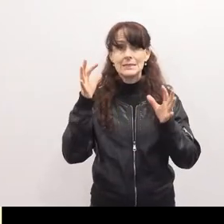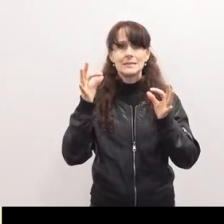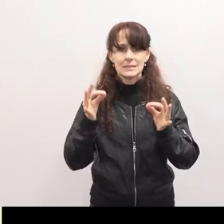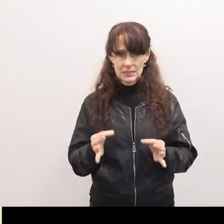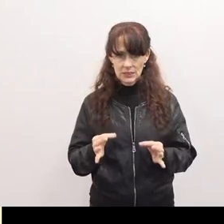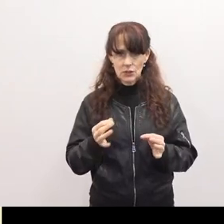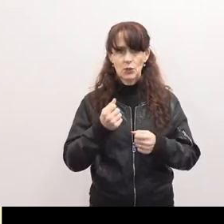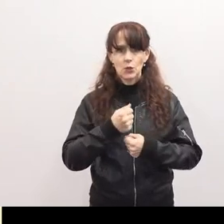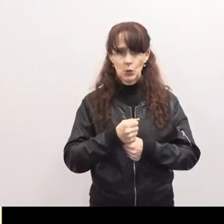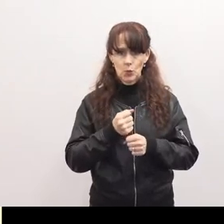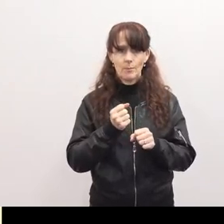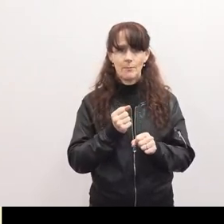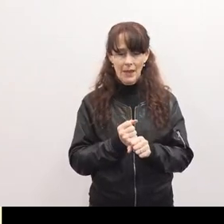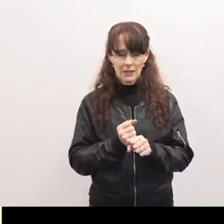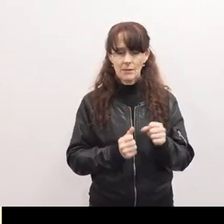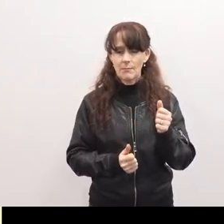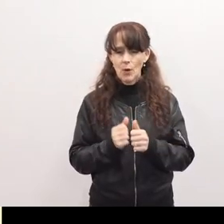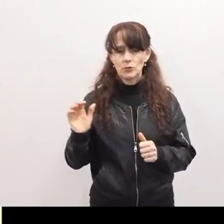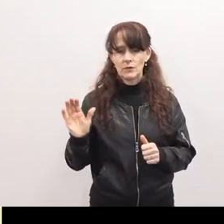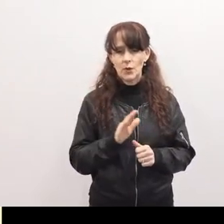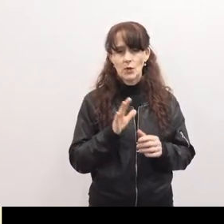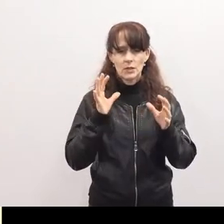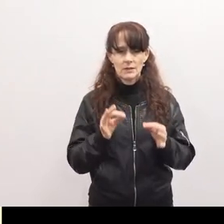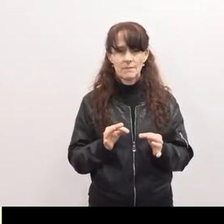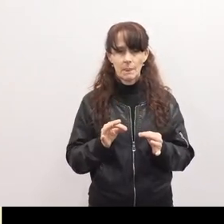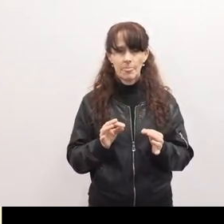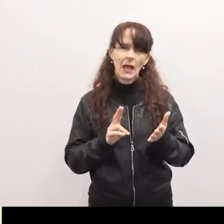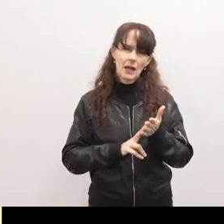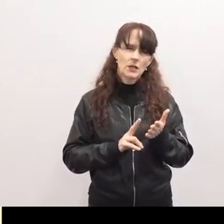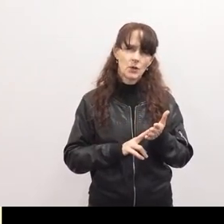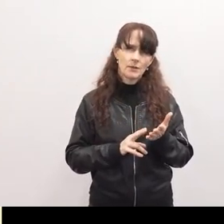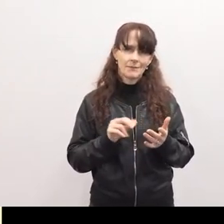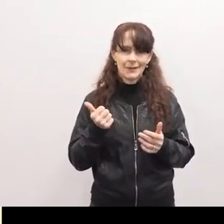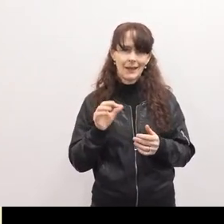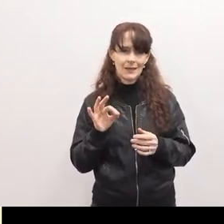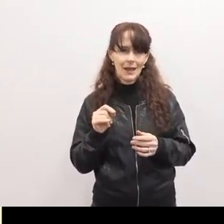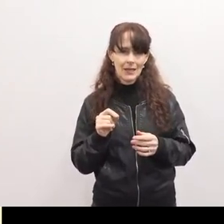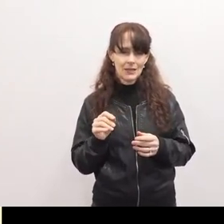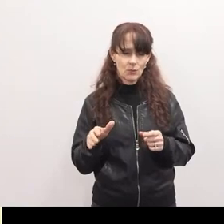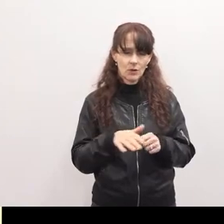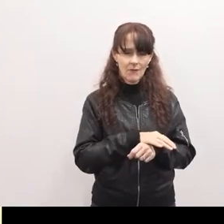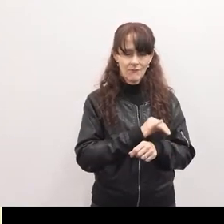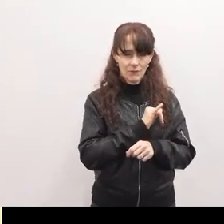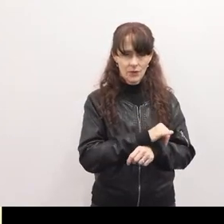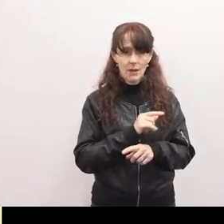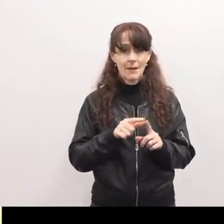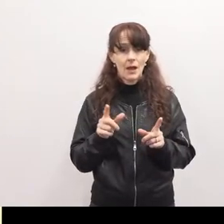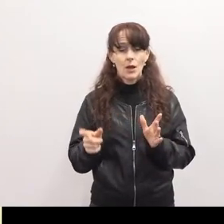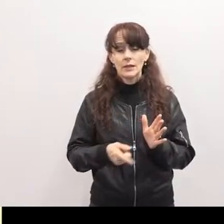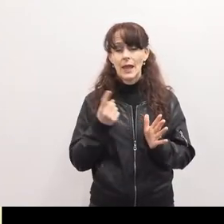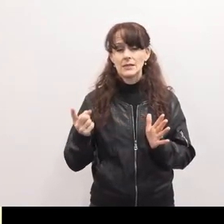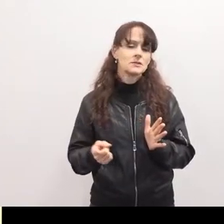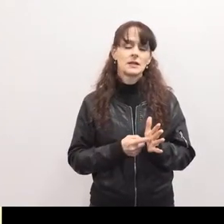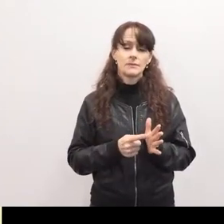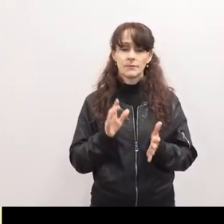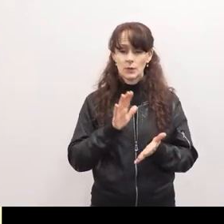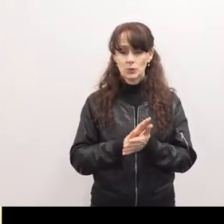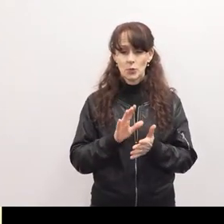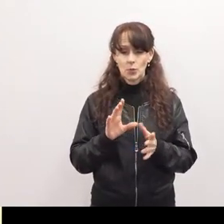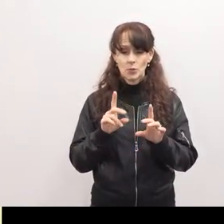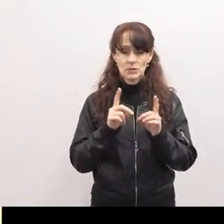you make. Most of your decisions are going to be contracts, so 1090 will usually rule. But occasionally we'll see where a school